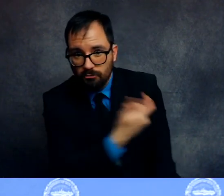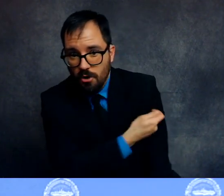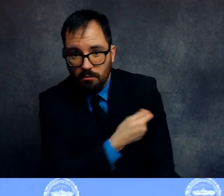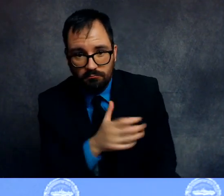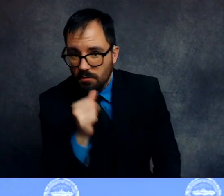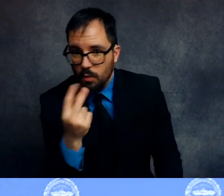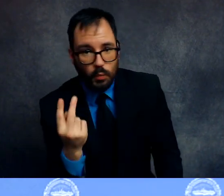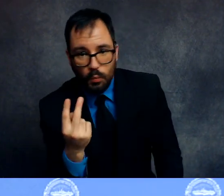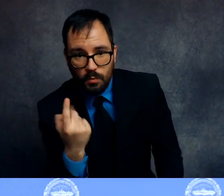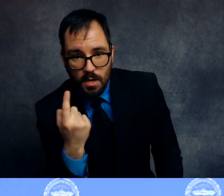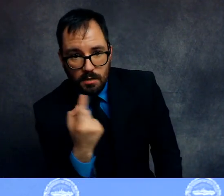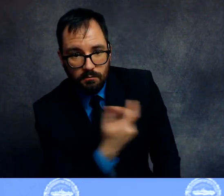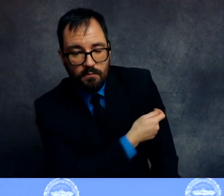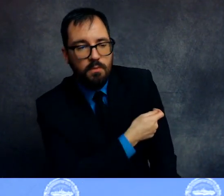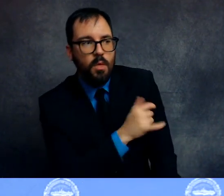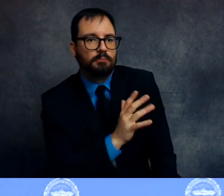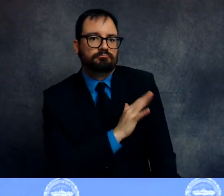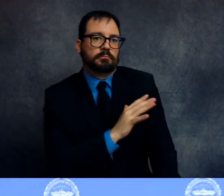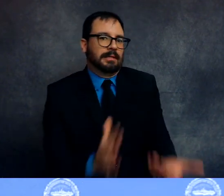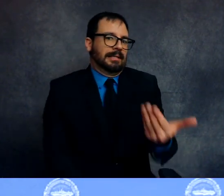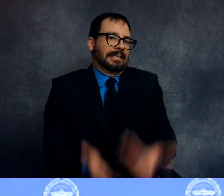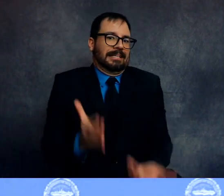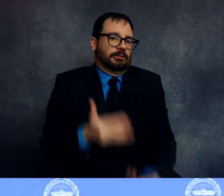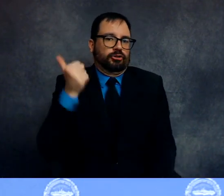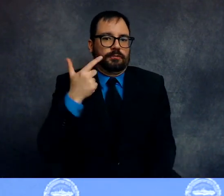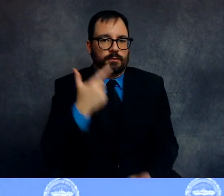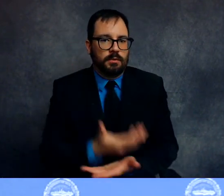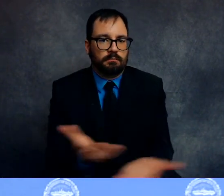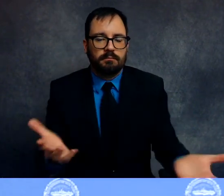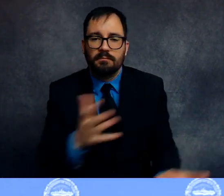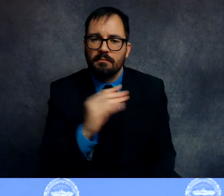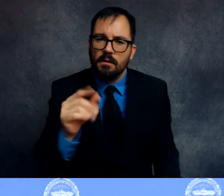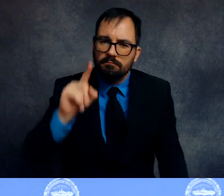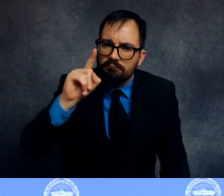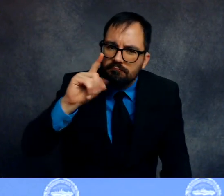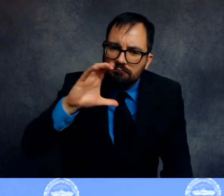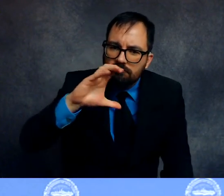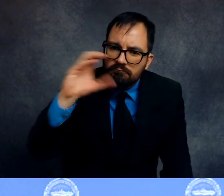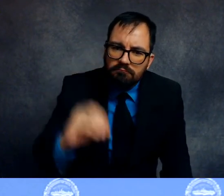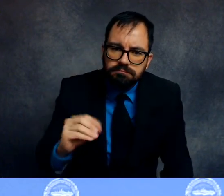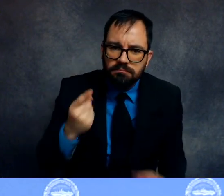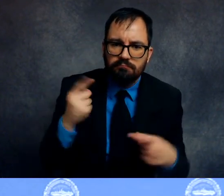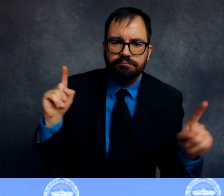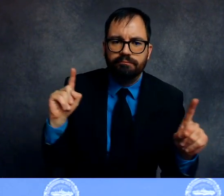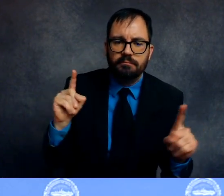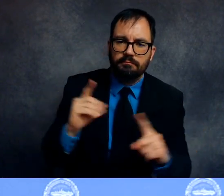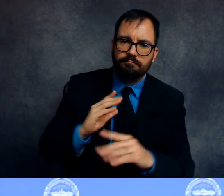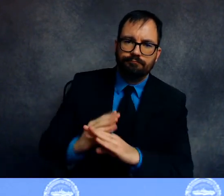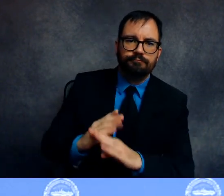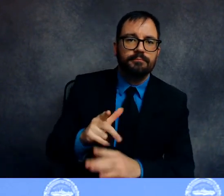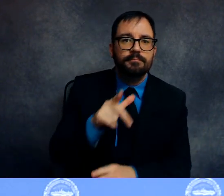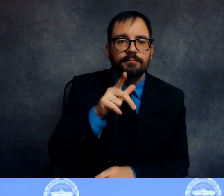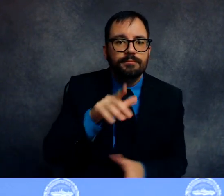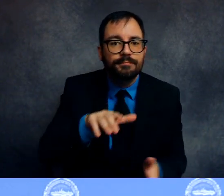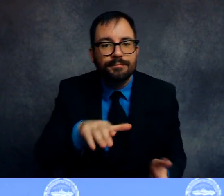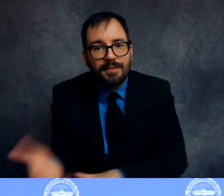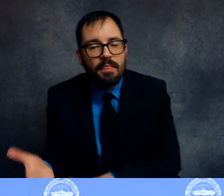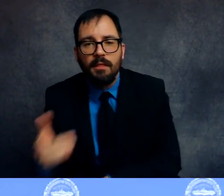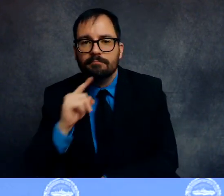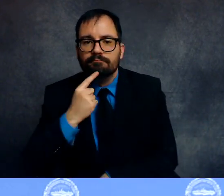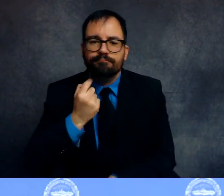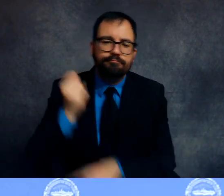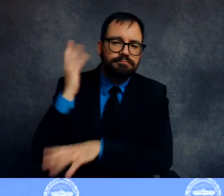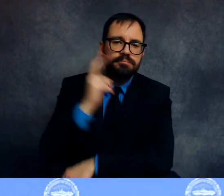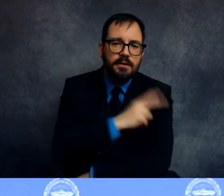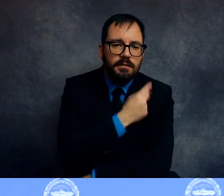important for Bostonians to remember it's one shot, which is great, creates a lot of access. It's been proven 100% effective